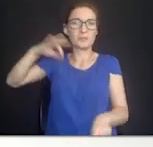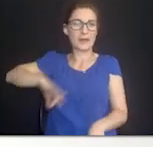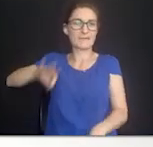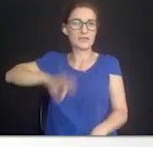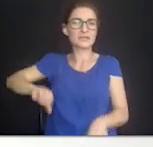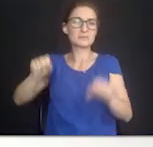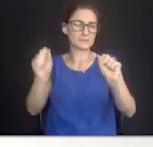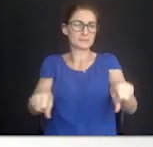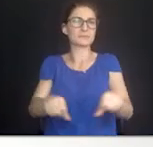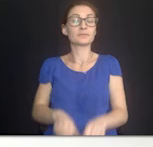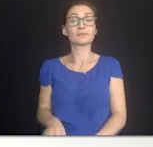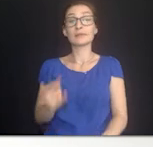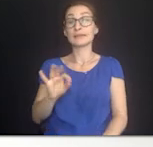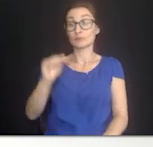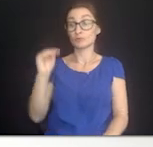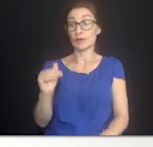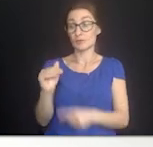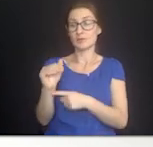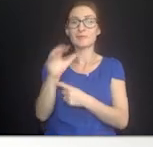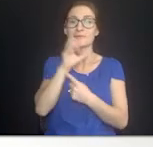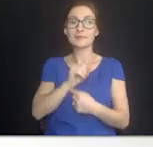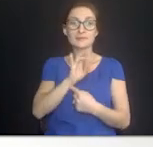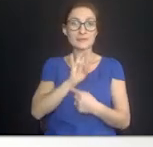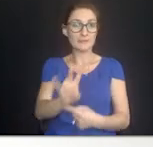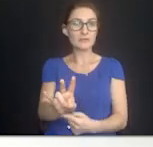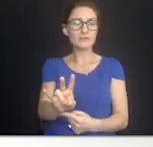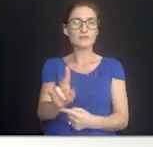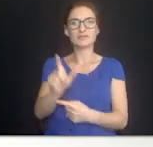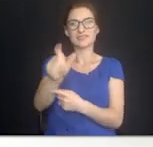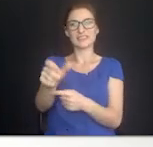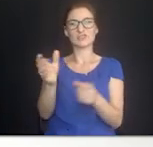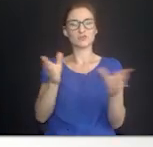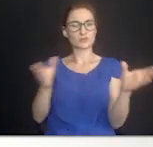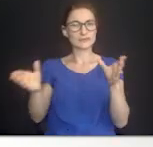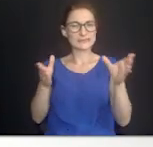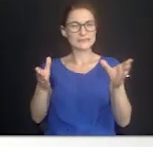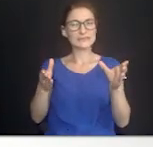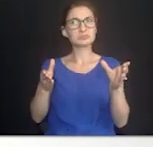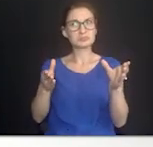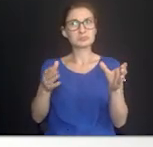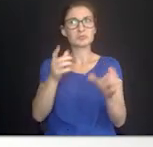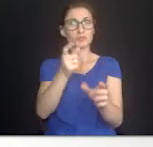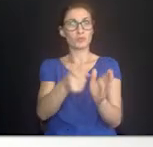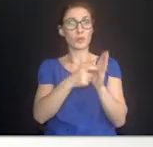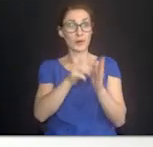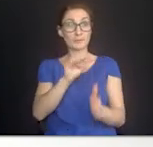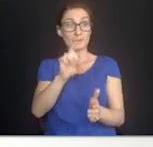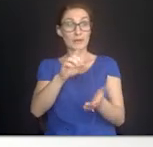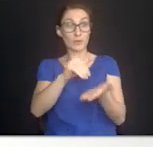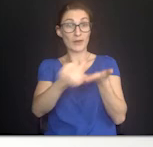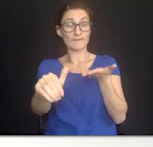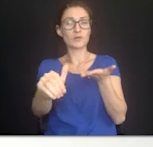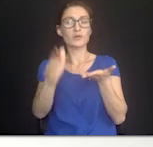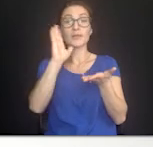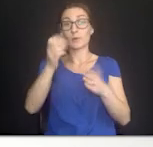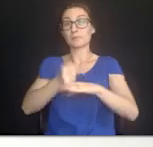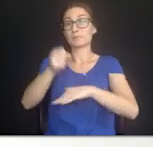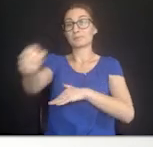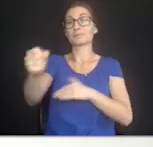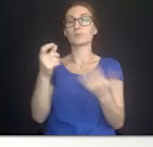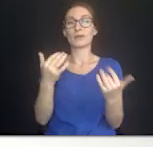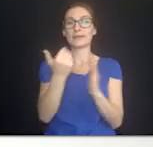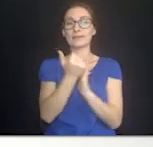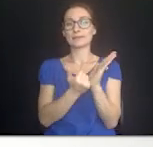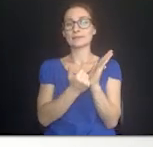a 7-year-old kid that's in need of services and you need Waiver, they might say, sorry, you're on the waiting list, right? Unless you